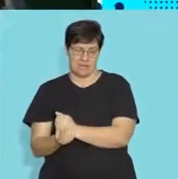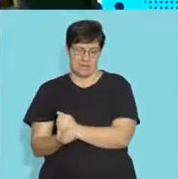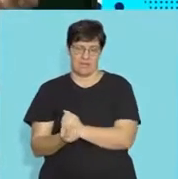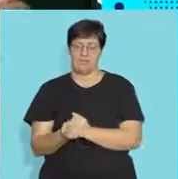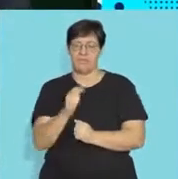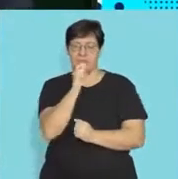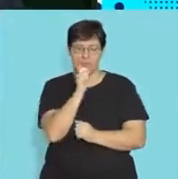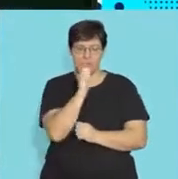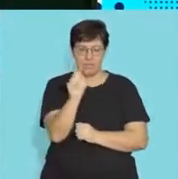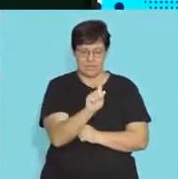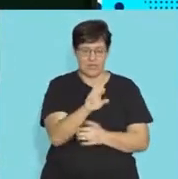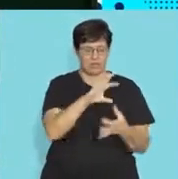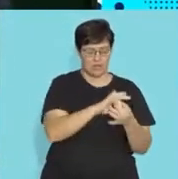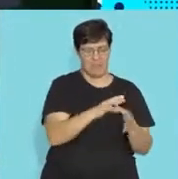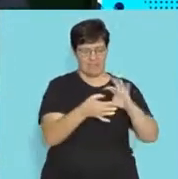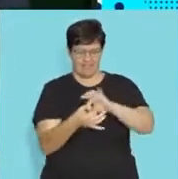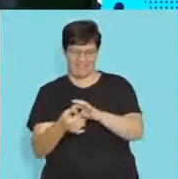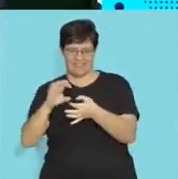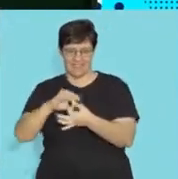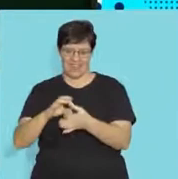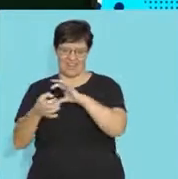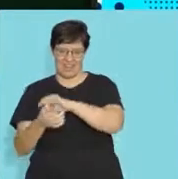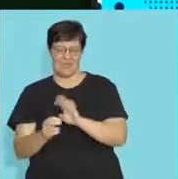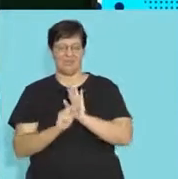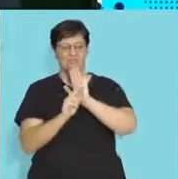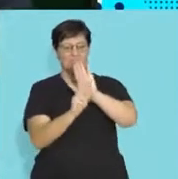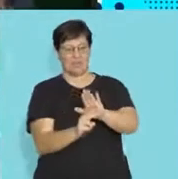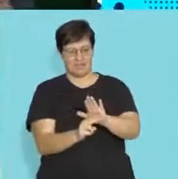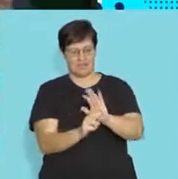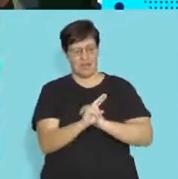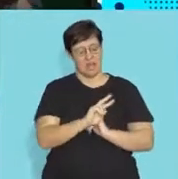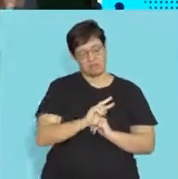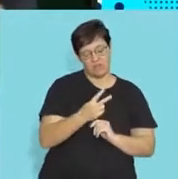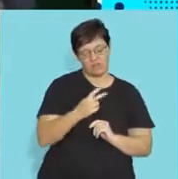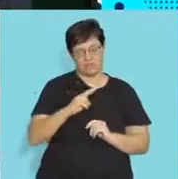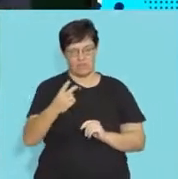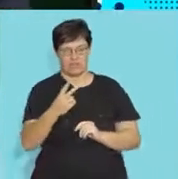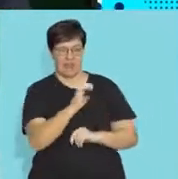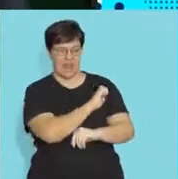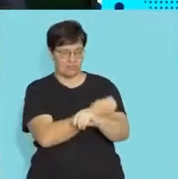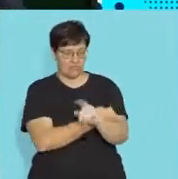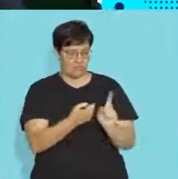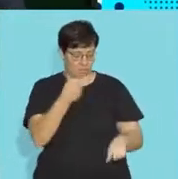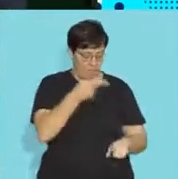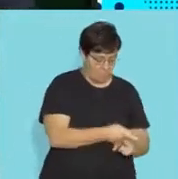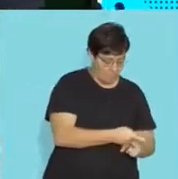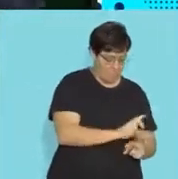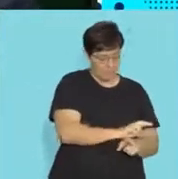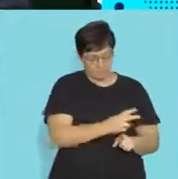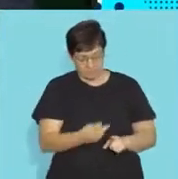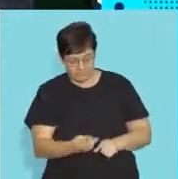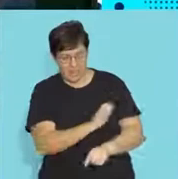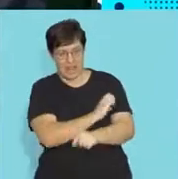or in this case, using a chain of representation. So we represent the transfer of energy from one organism to the